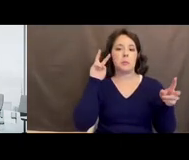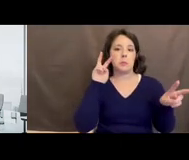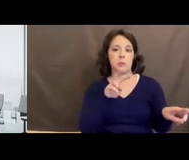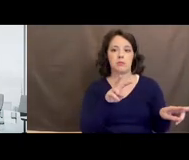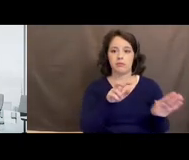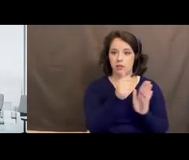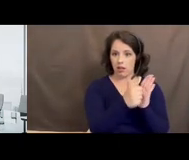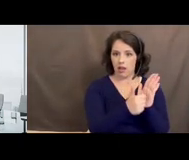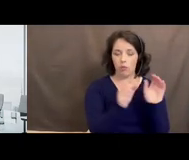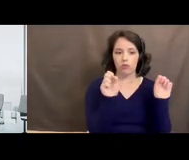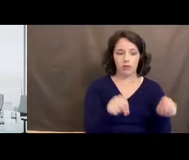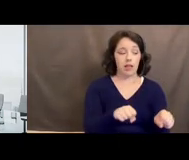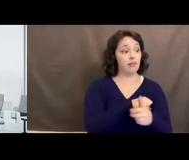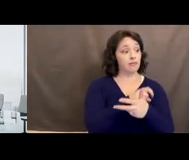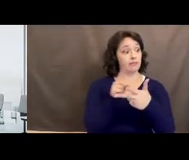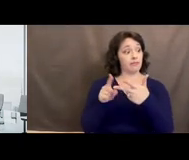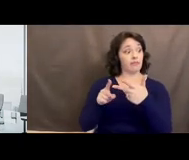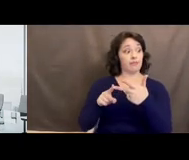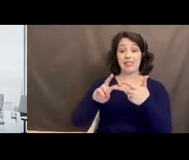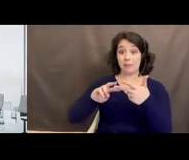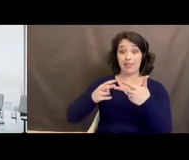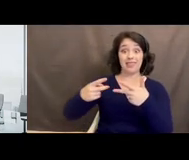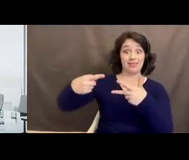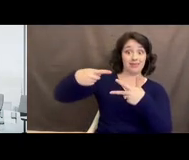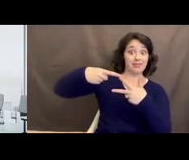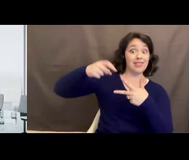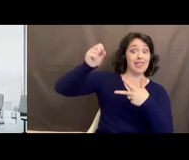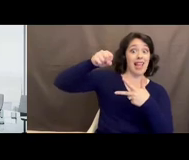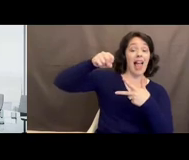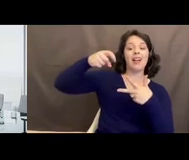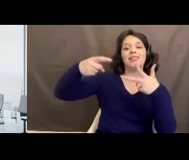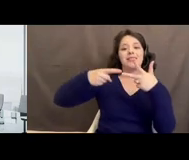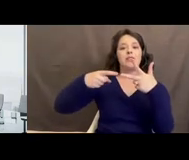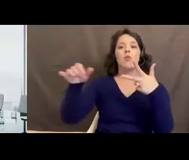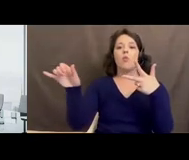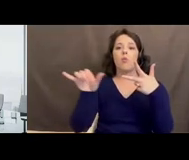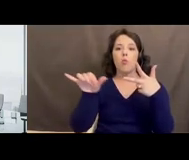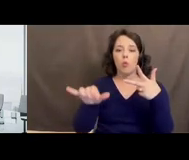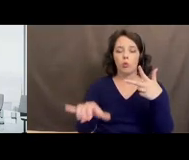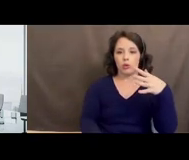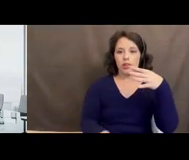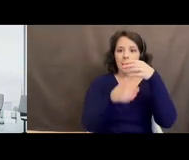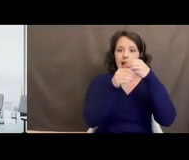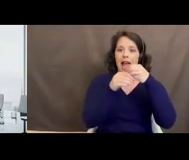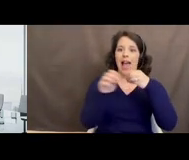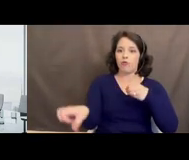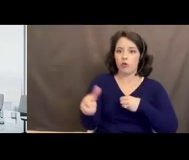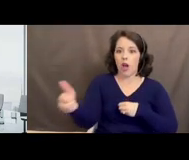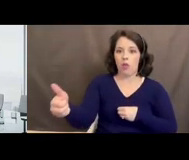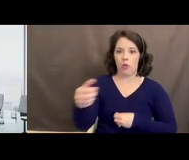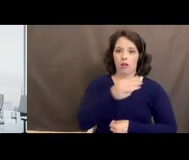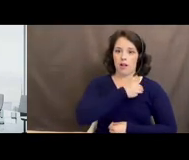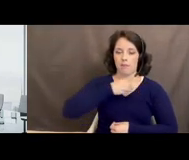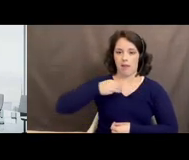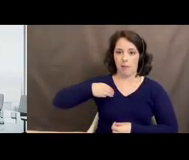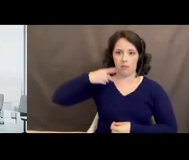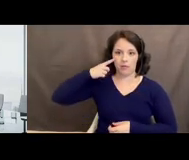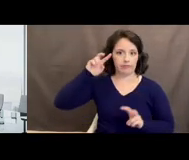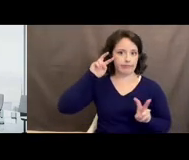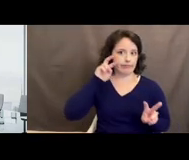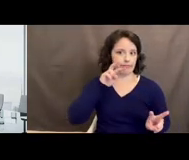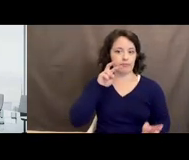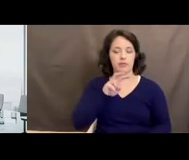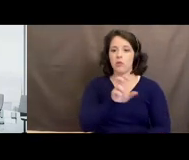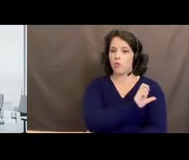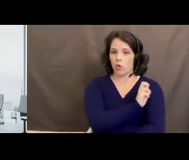signatory access level plus the ability to add, remove, and edit authorized representatives. So in this particular case, the